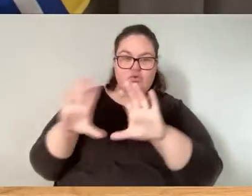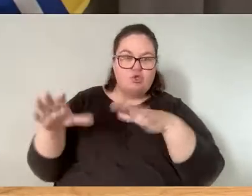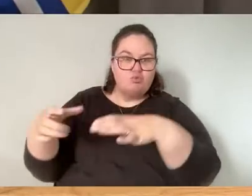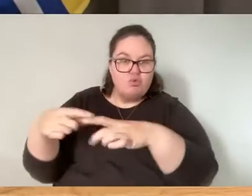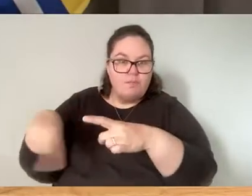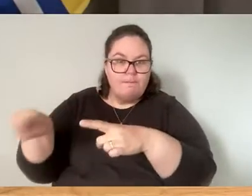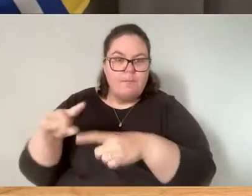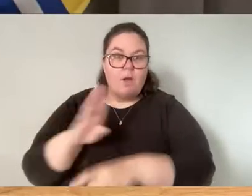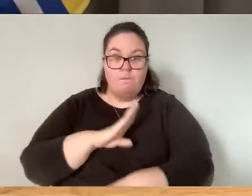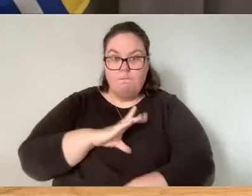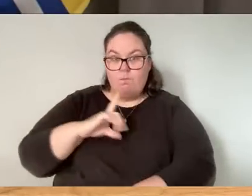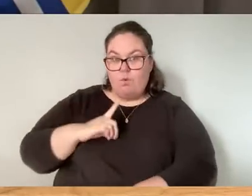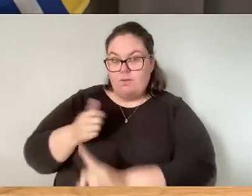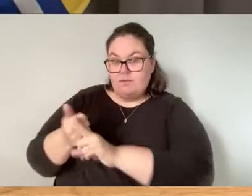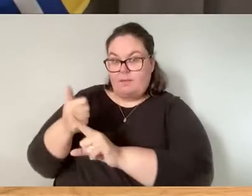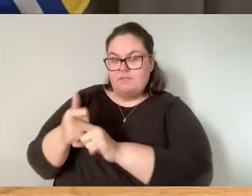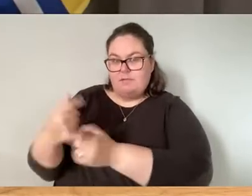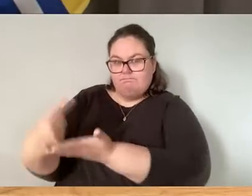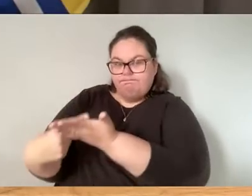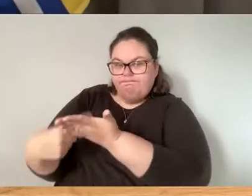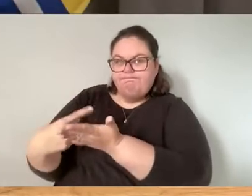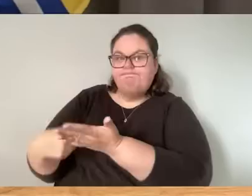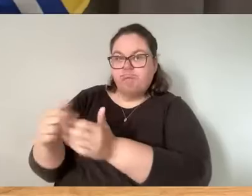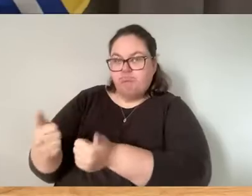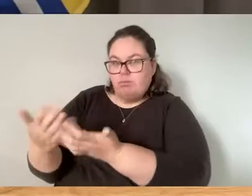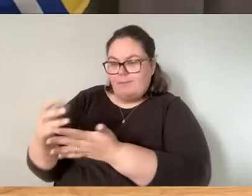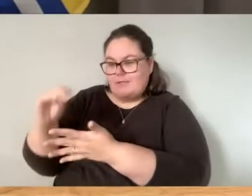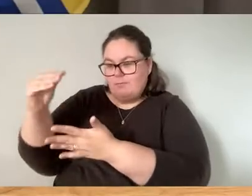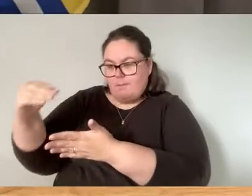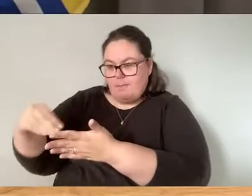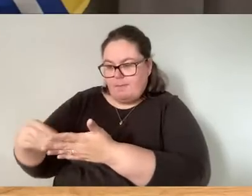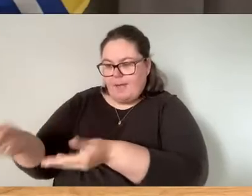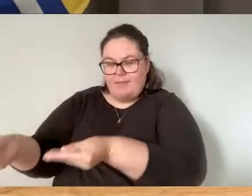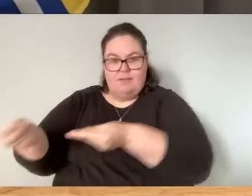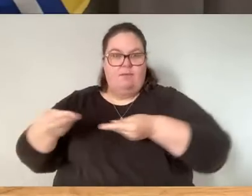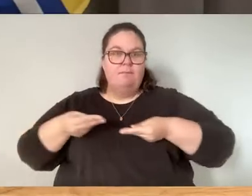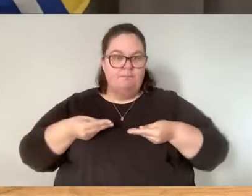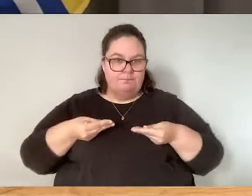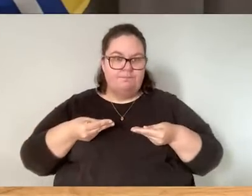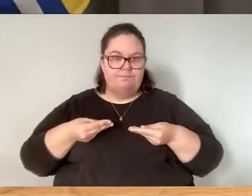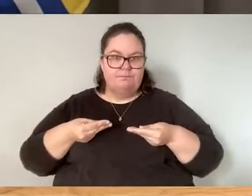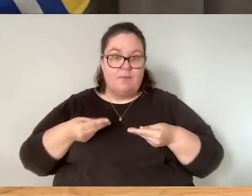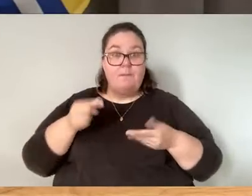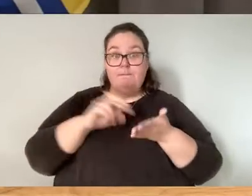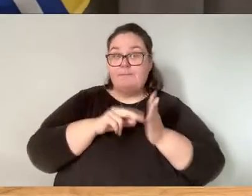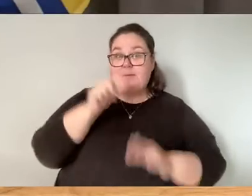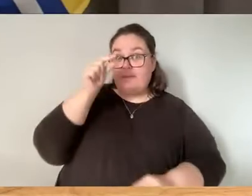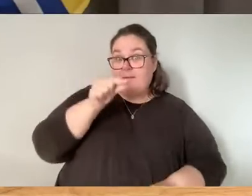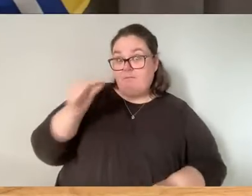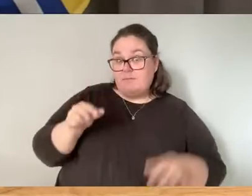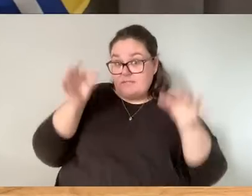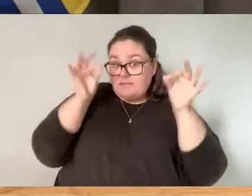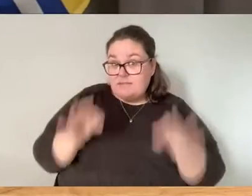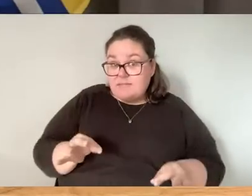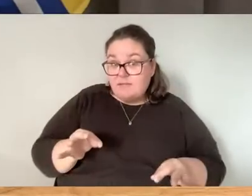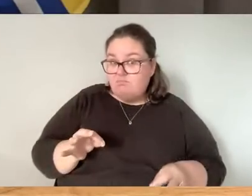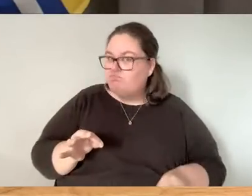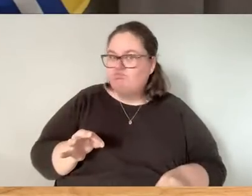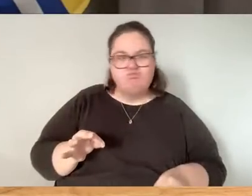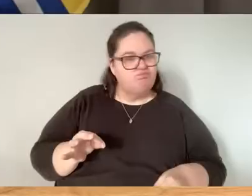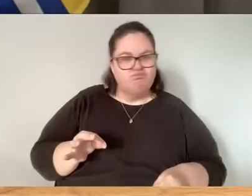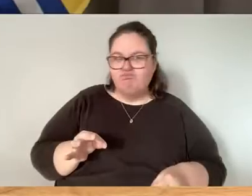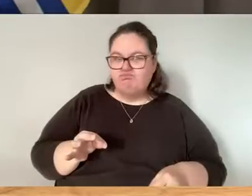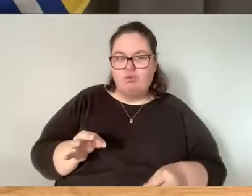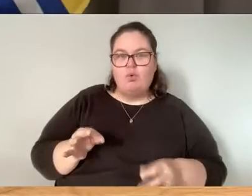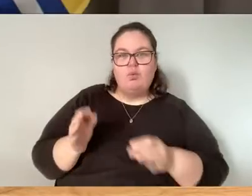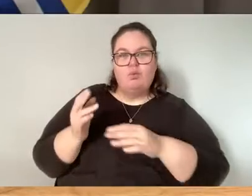will present to us their recommendations. So instead of being the government who's making decision, we will have the group